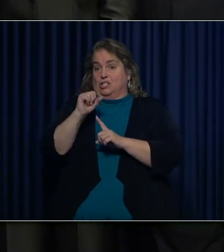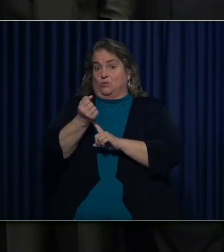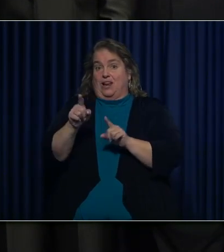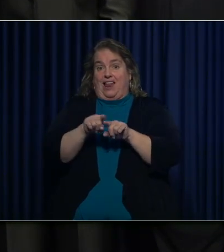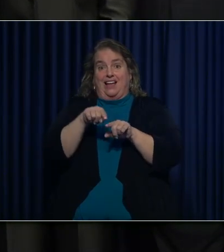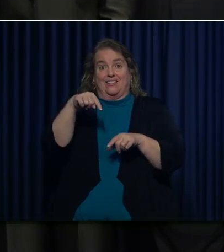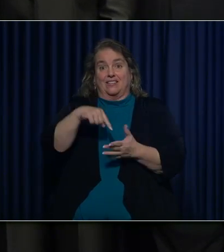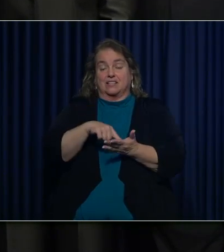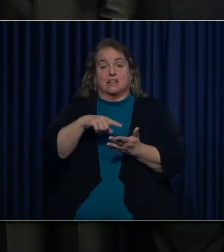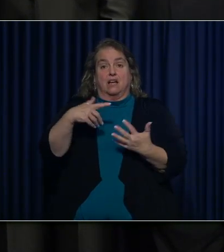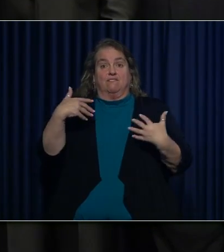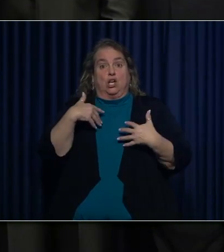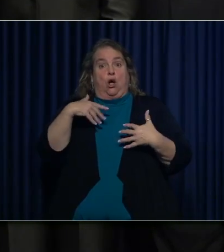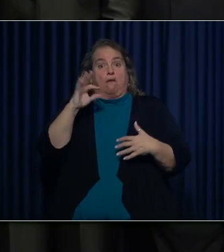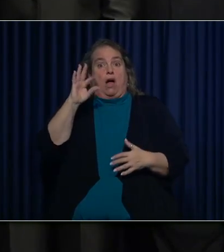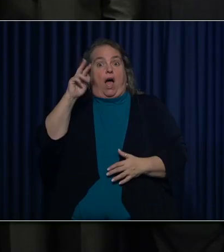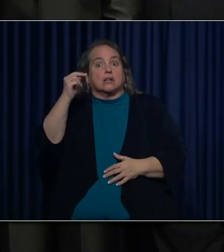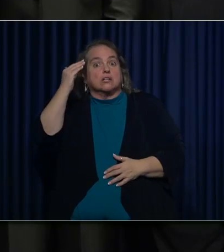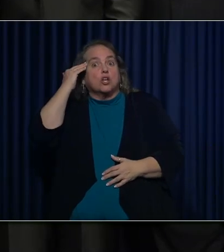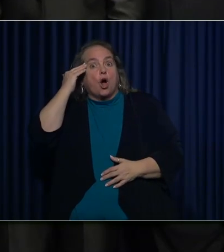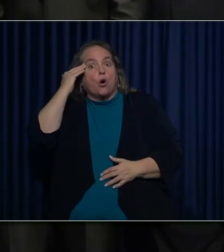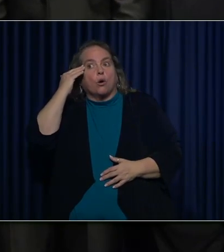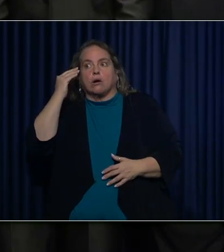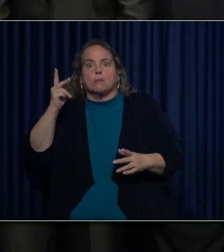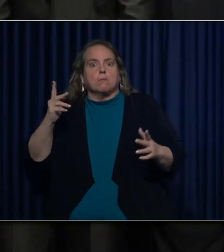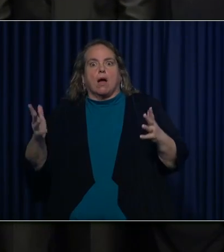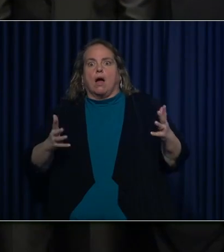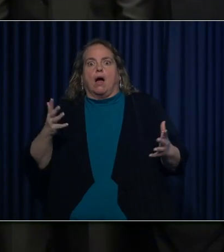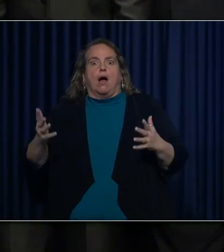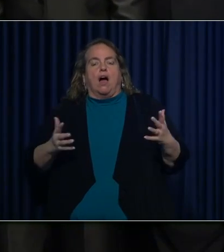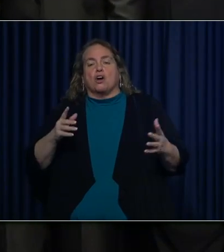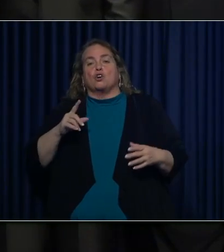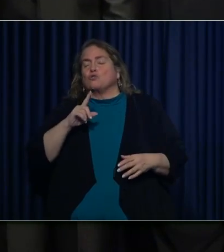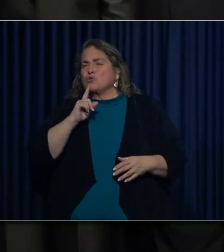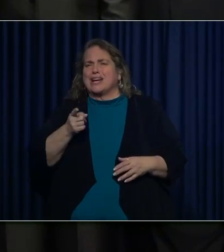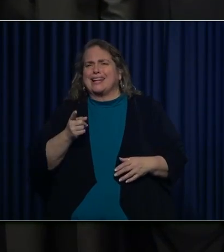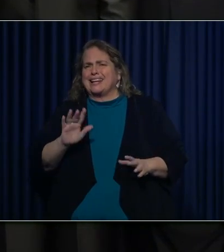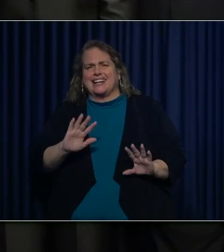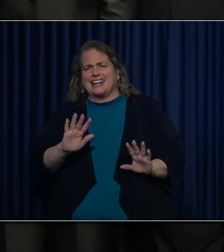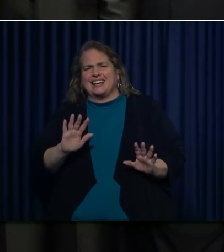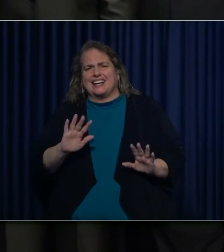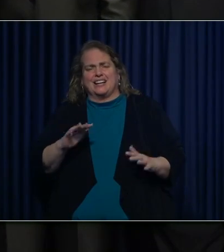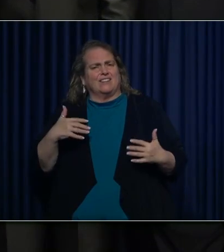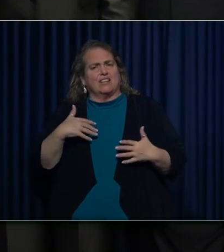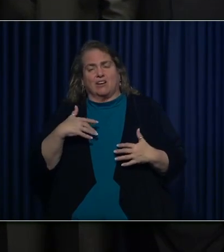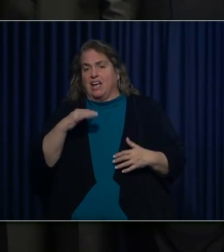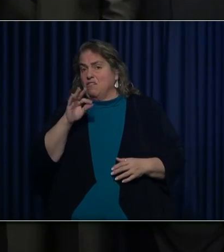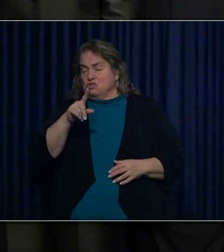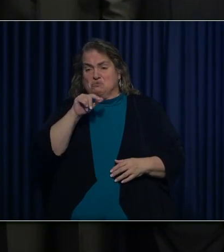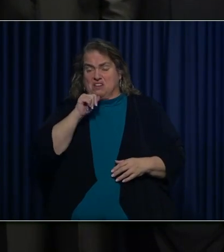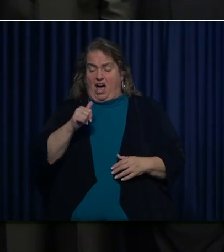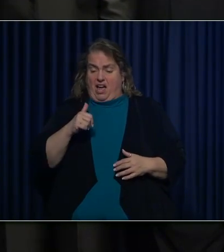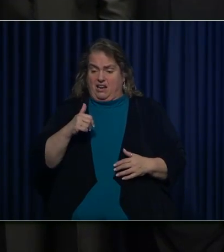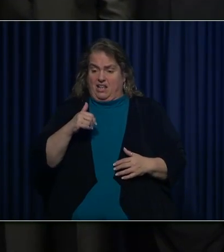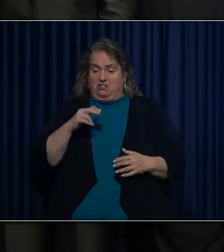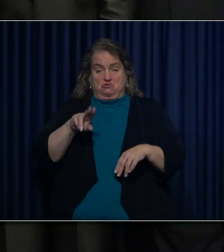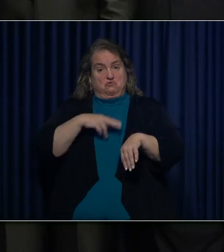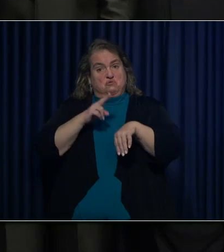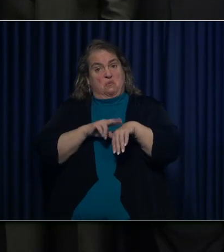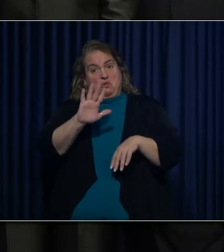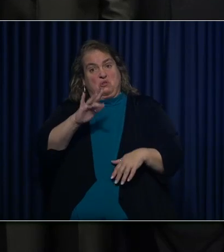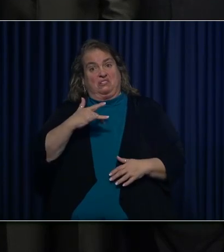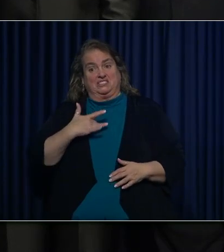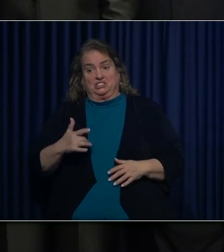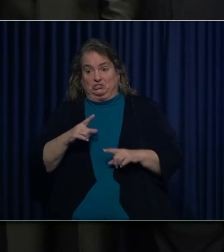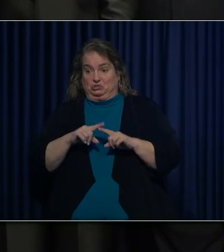of the unknown often outstrips what fear is really justified. So if you would not normally seek medical care or not normally go